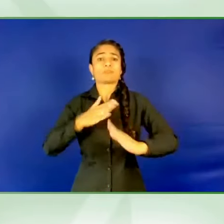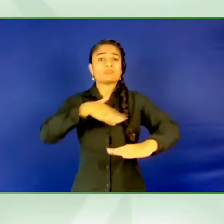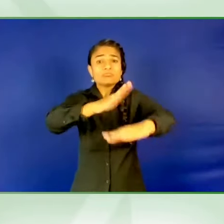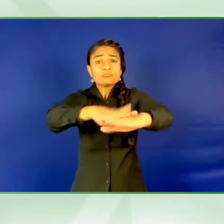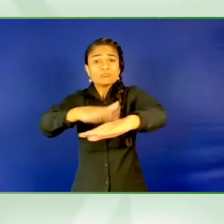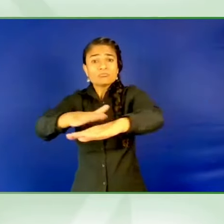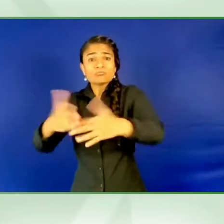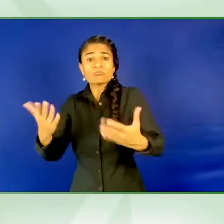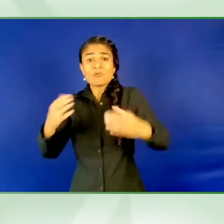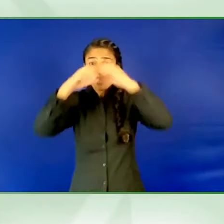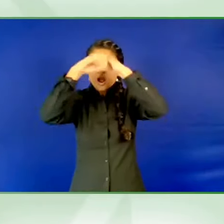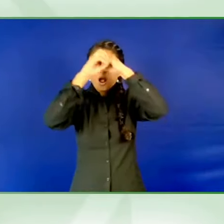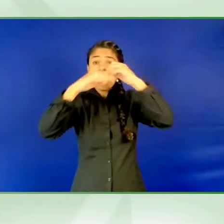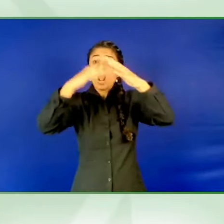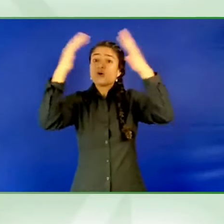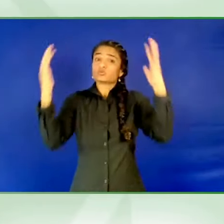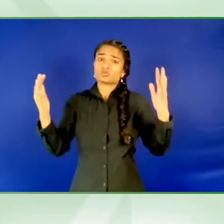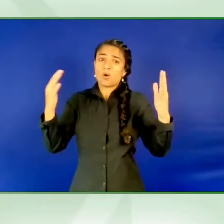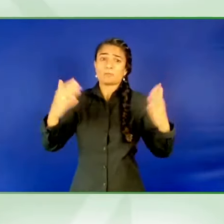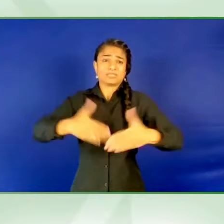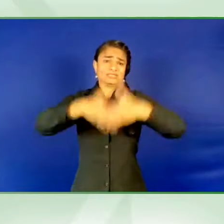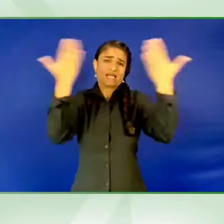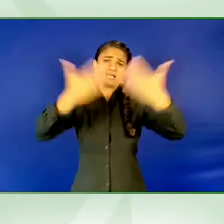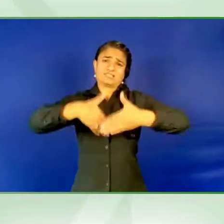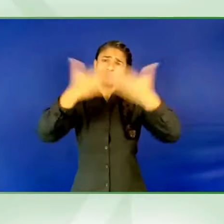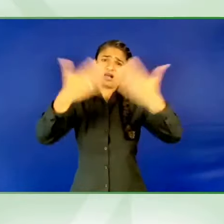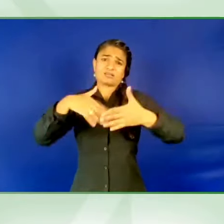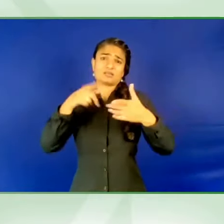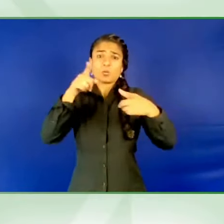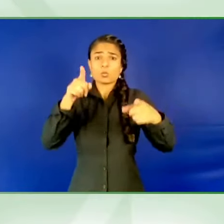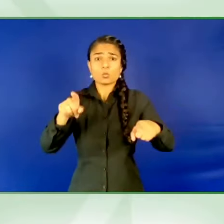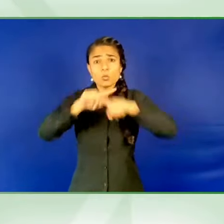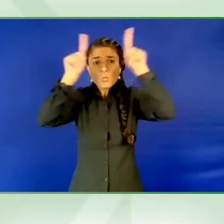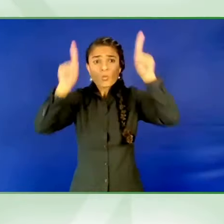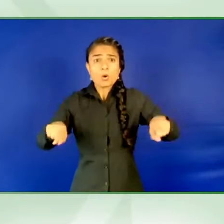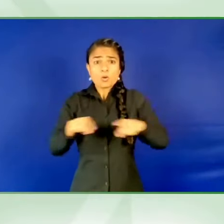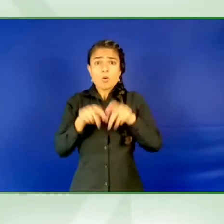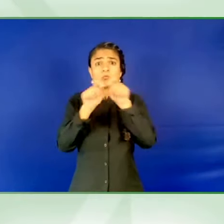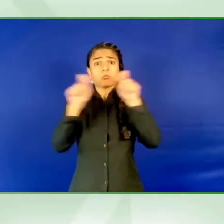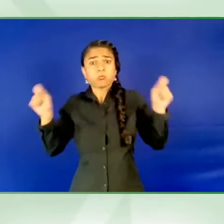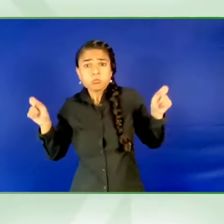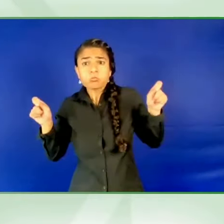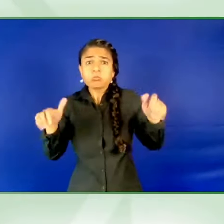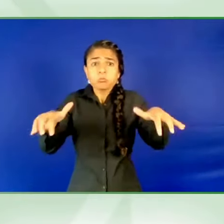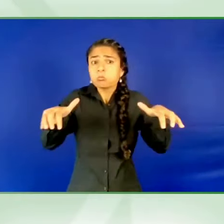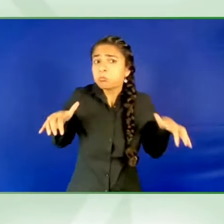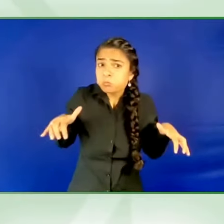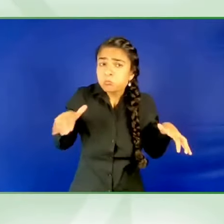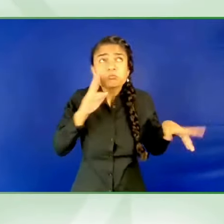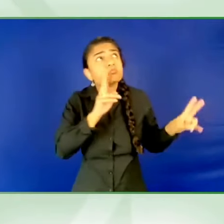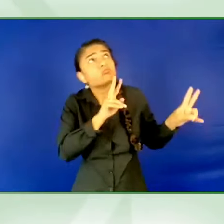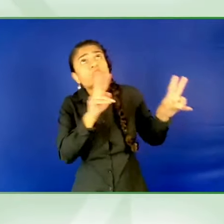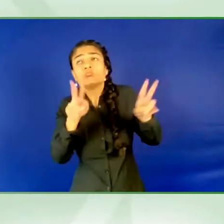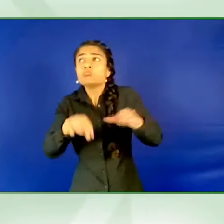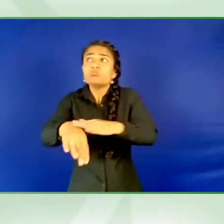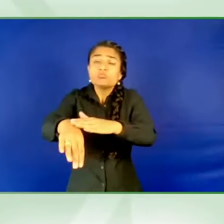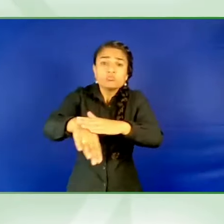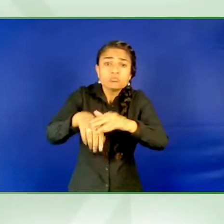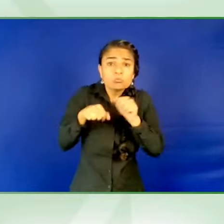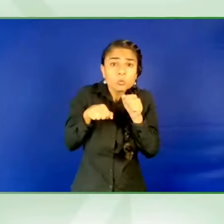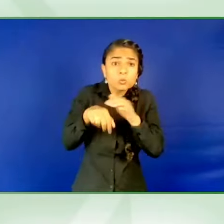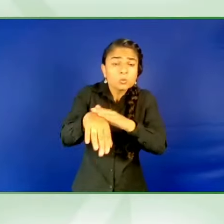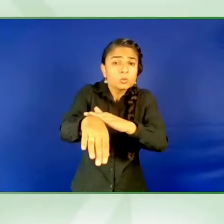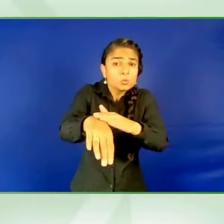the constellations and what's going on in outer space. So I would suggest, from the core, as I said